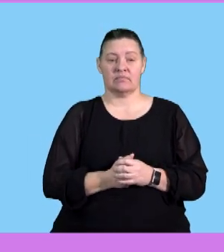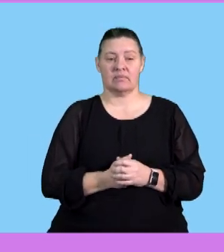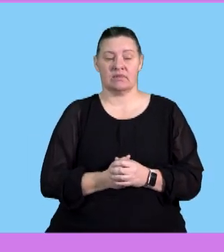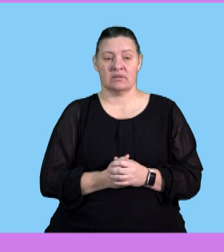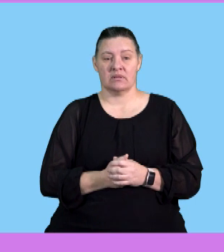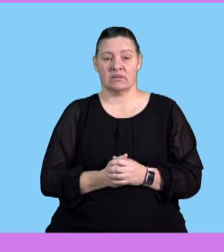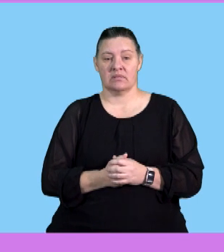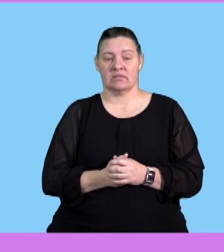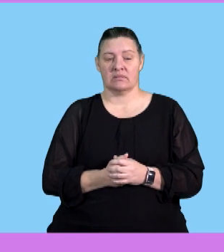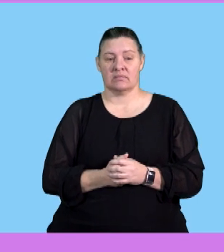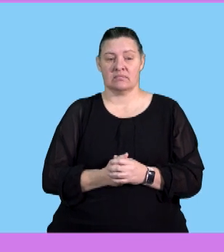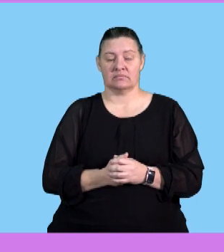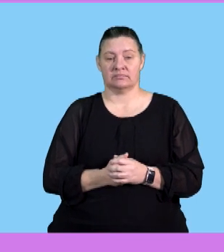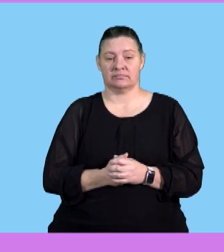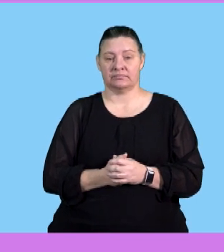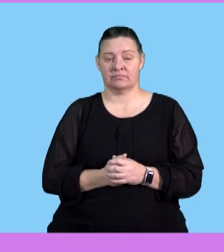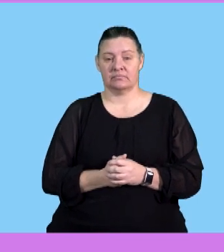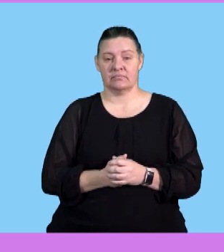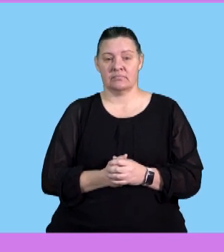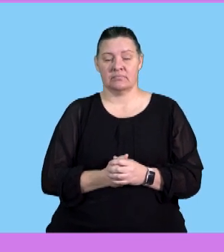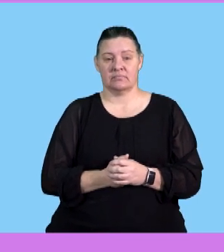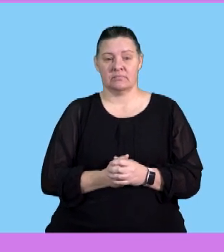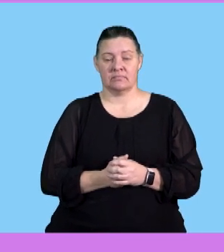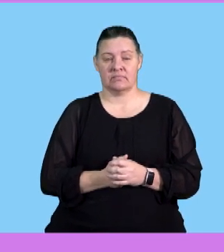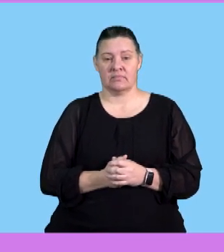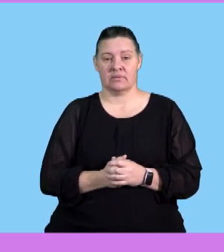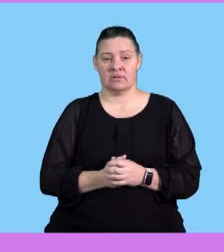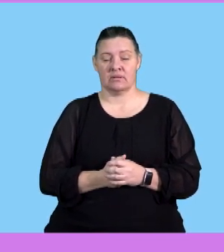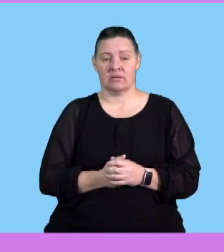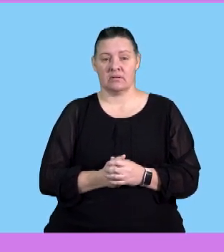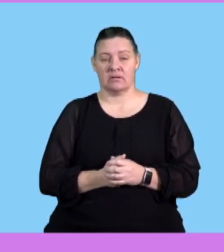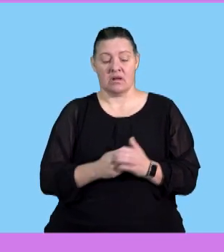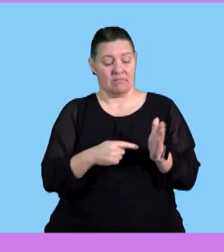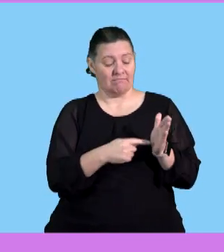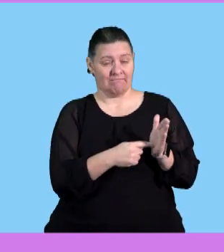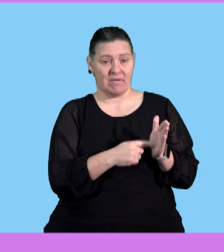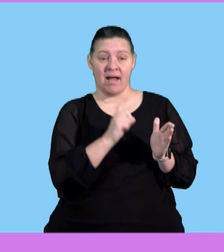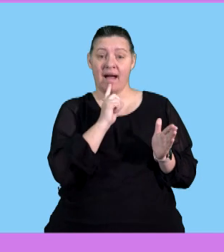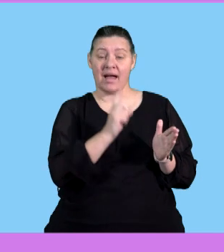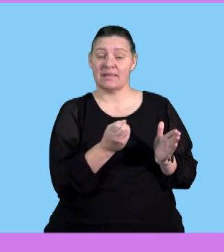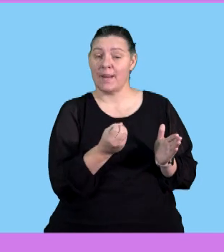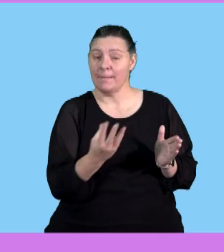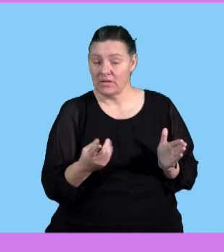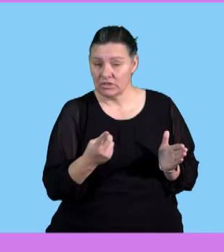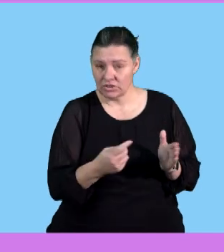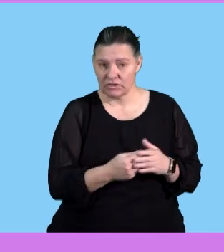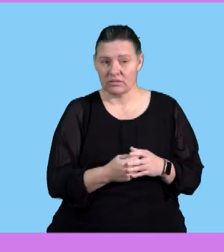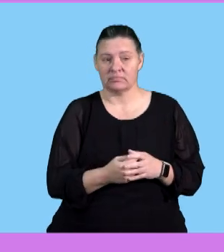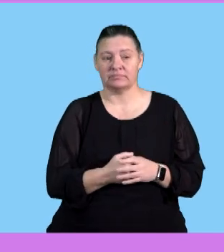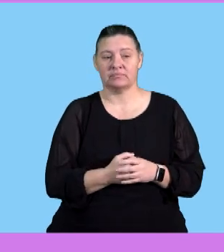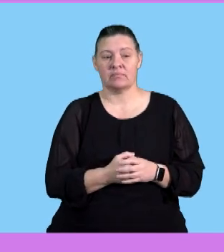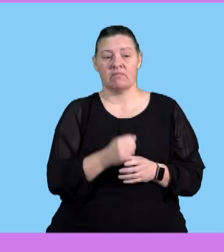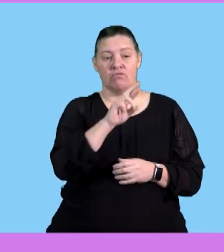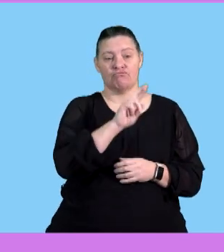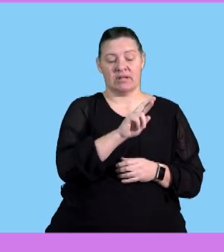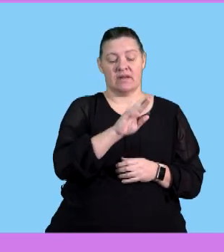are having 450 plus 67 Rand 50. So now this customer will have